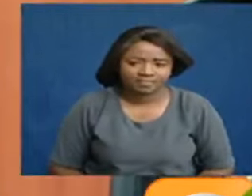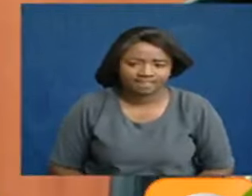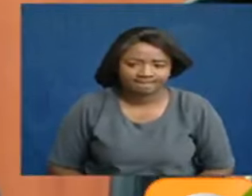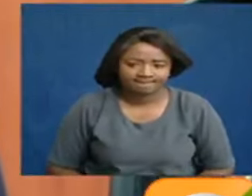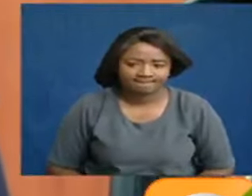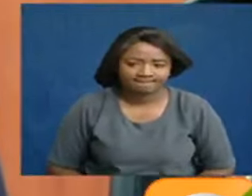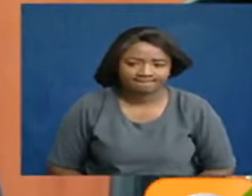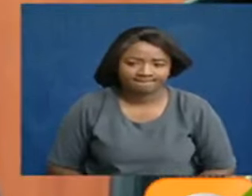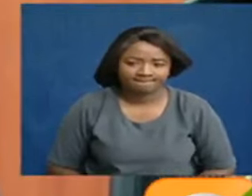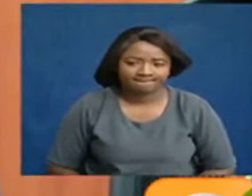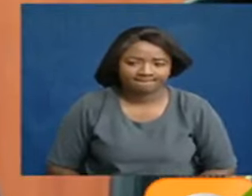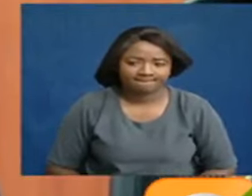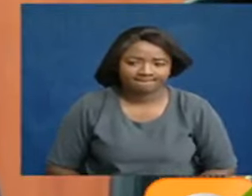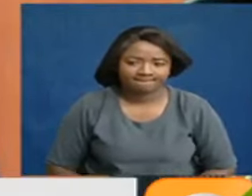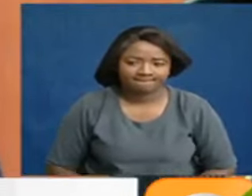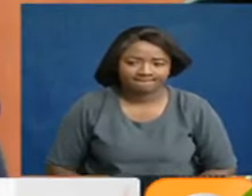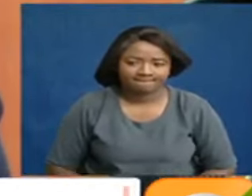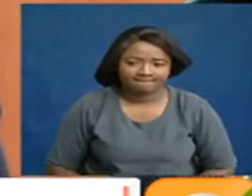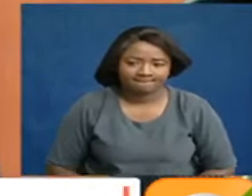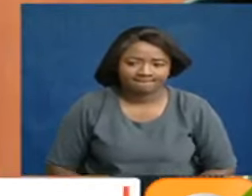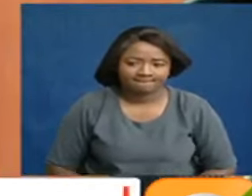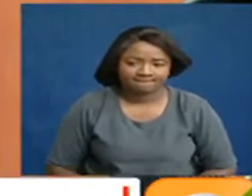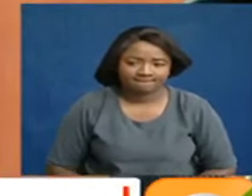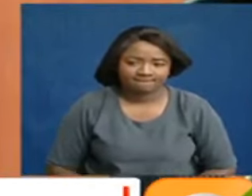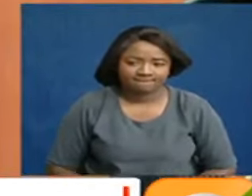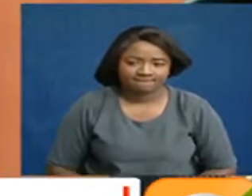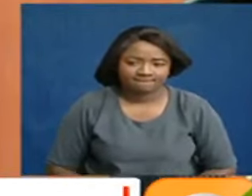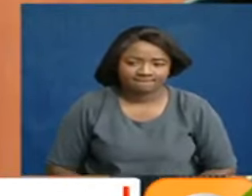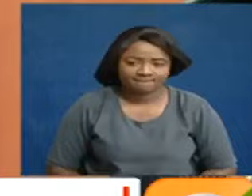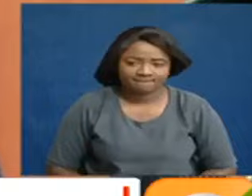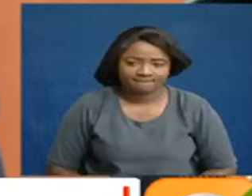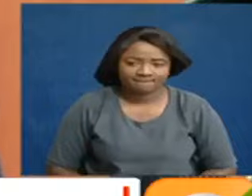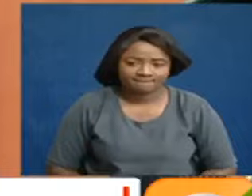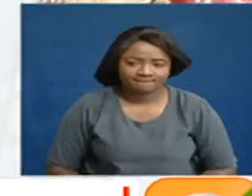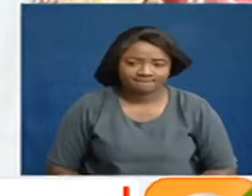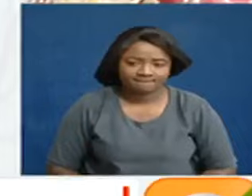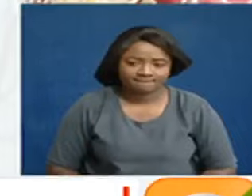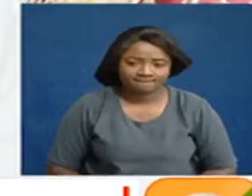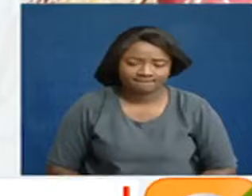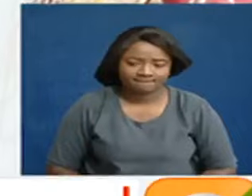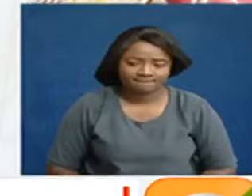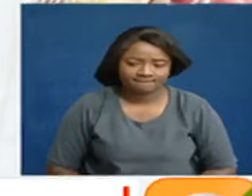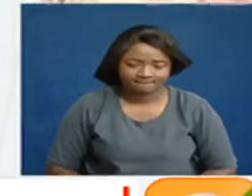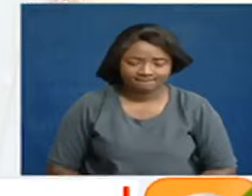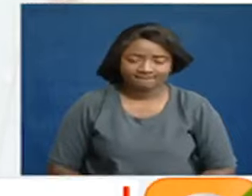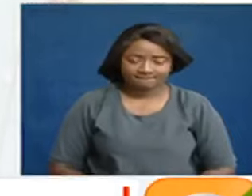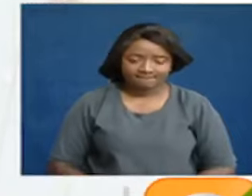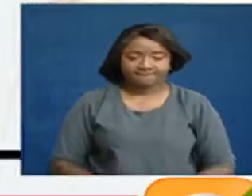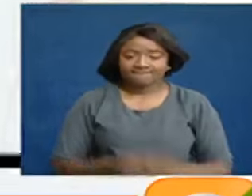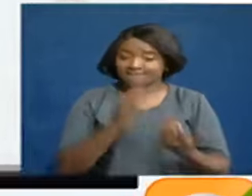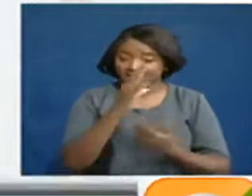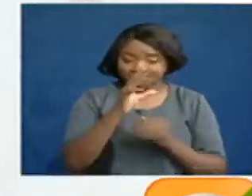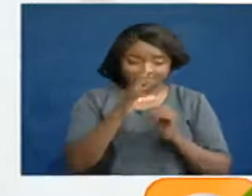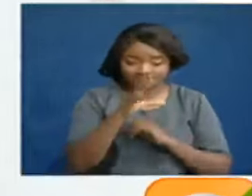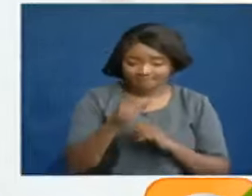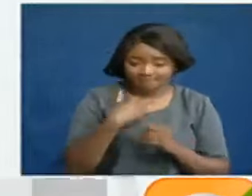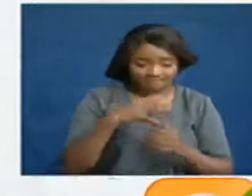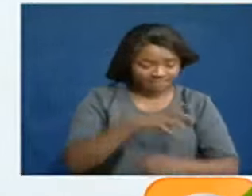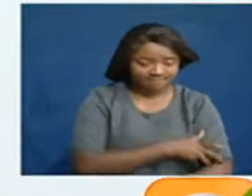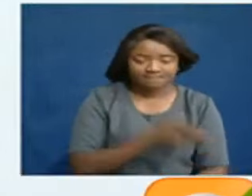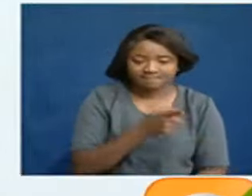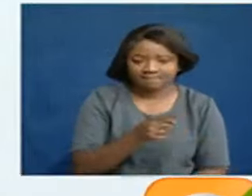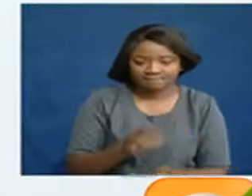of the minister to still disband whatever team which has been established if the law has not been followed is there but we should not go there that